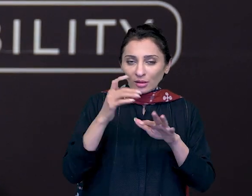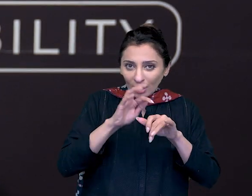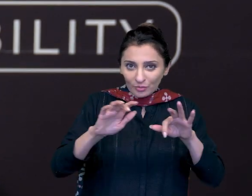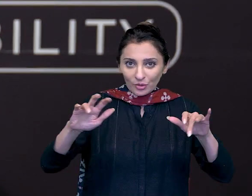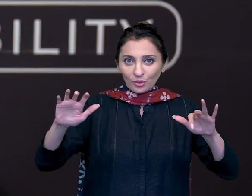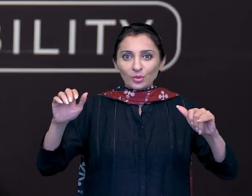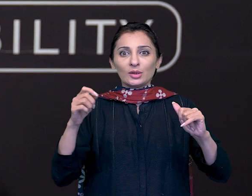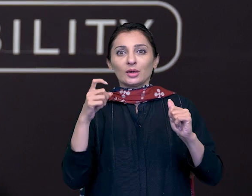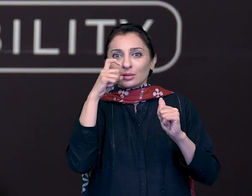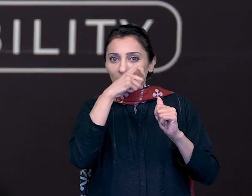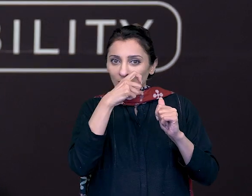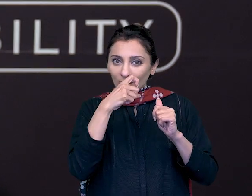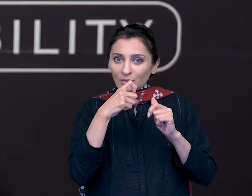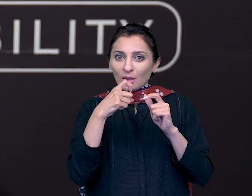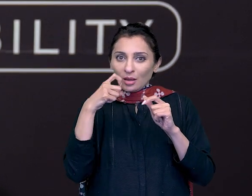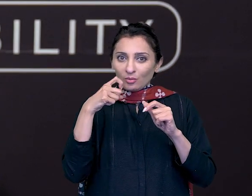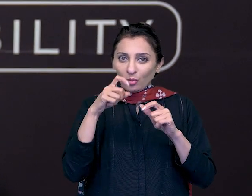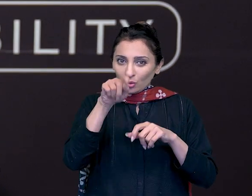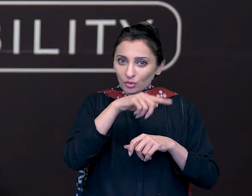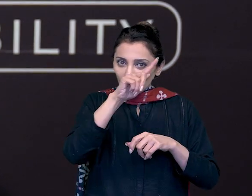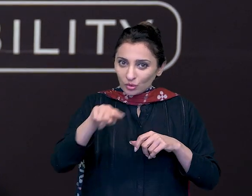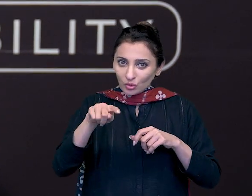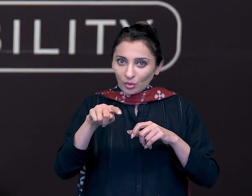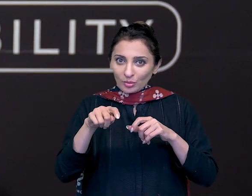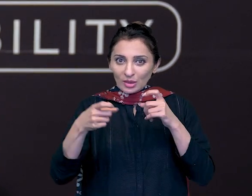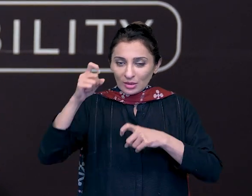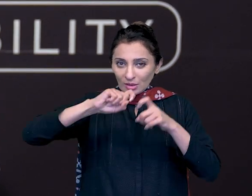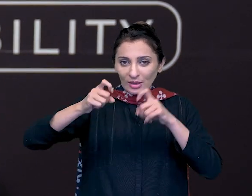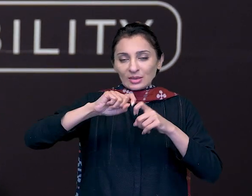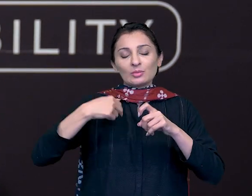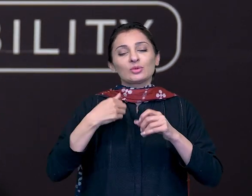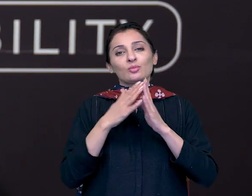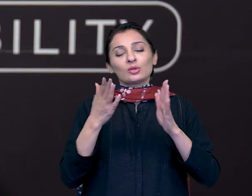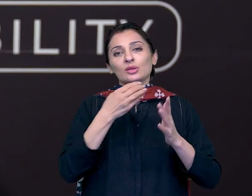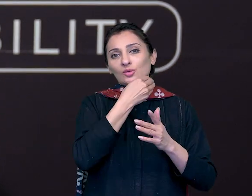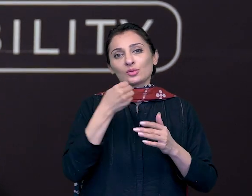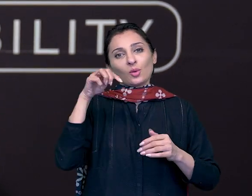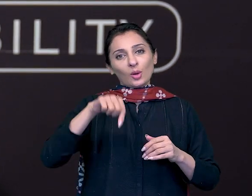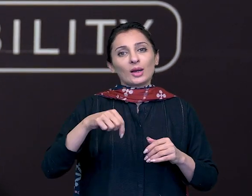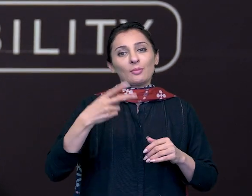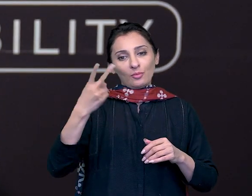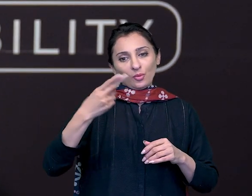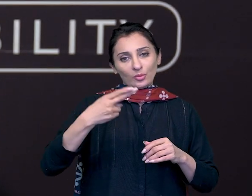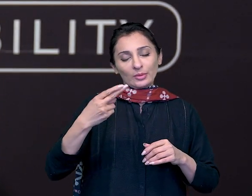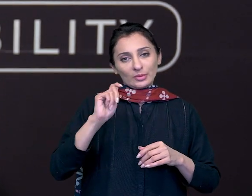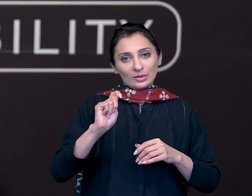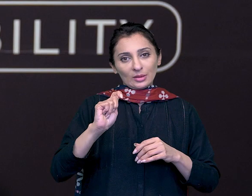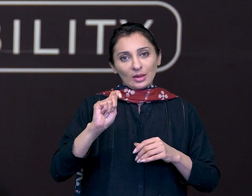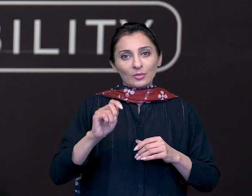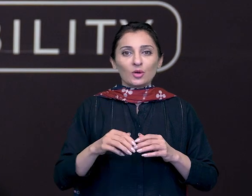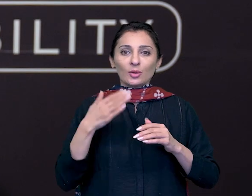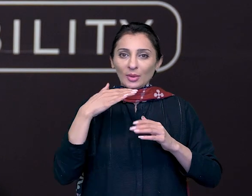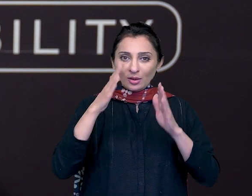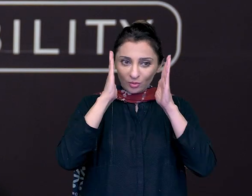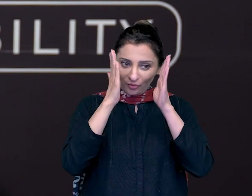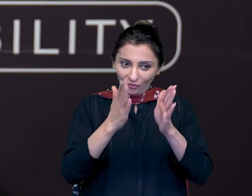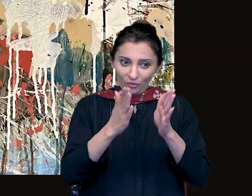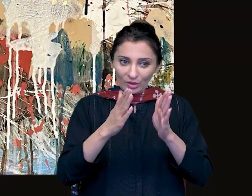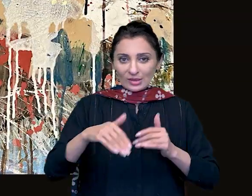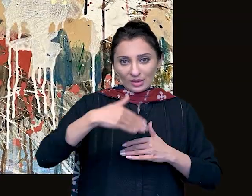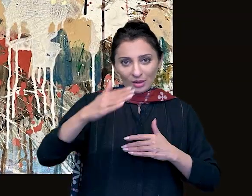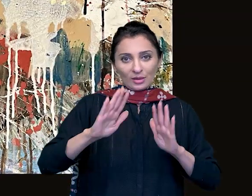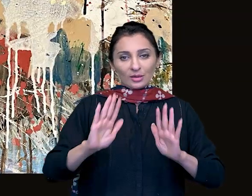sciences. But now I've fully emerged as an artist, and that's something that I want to focus on for the